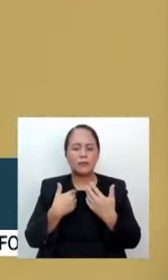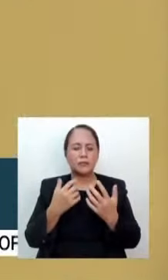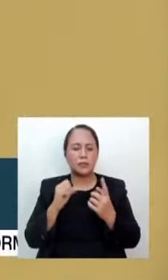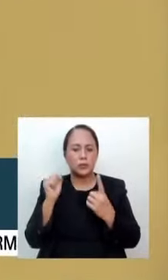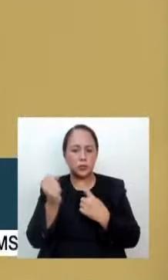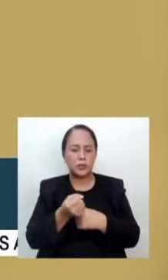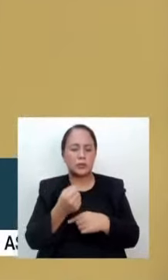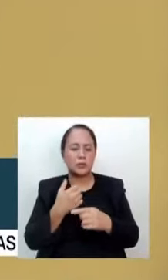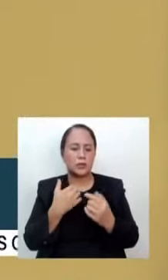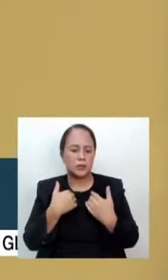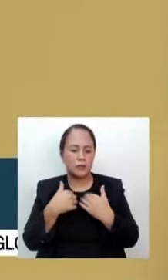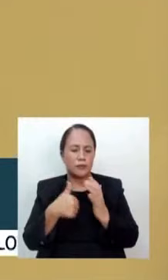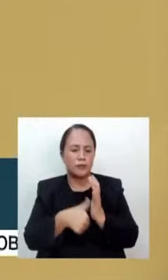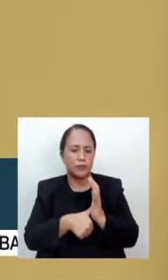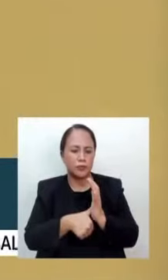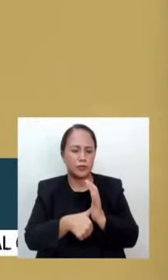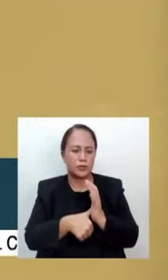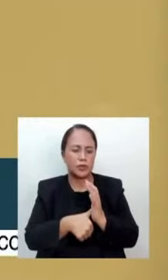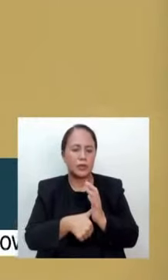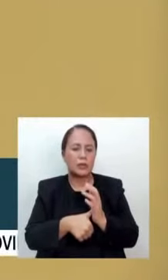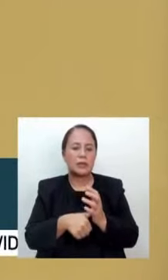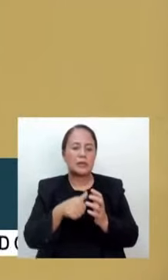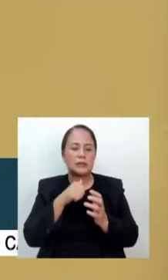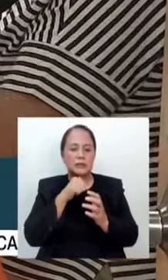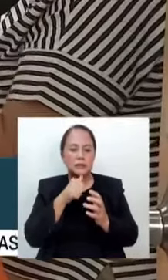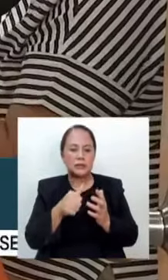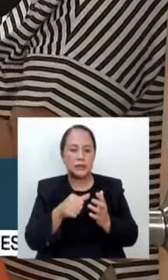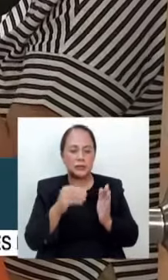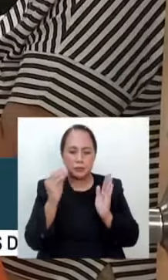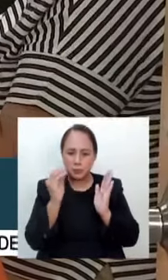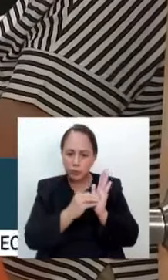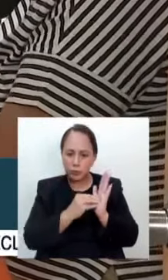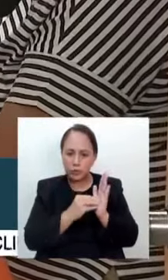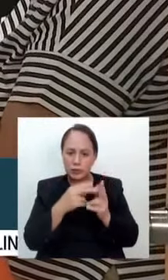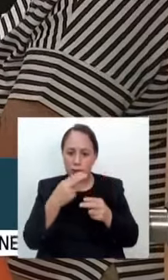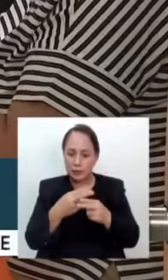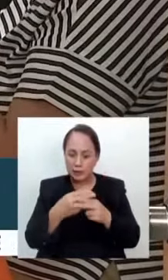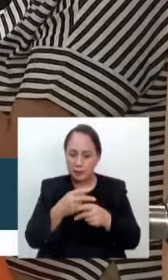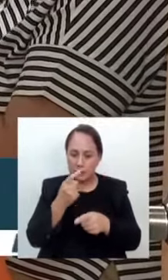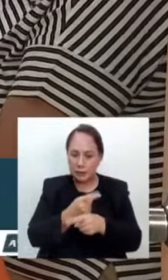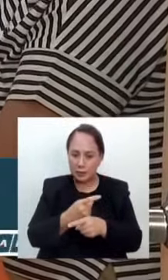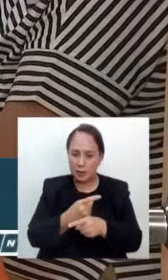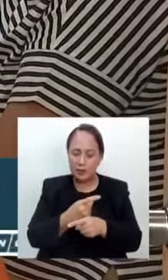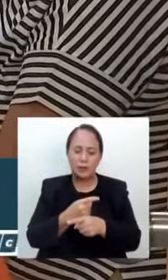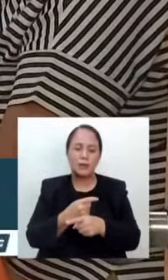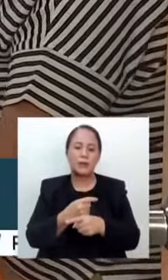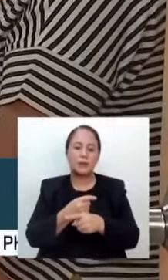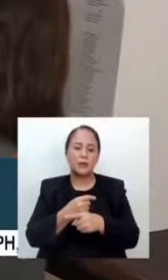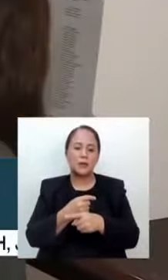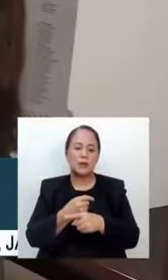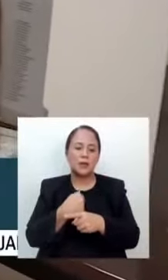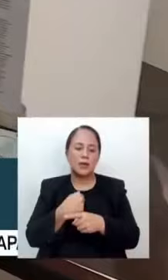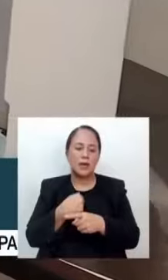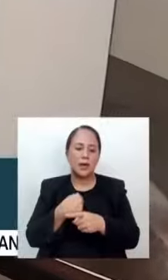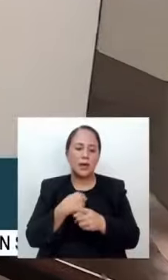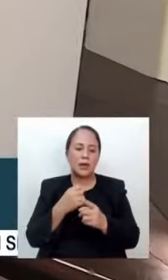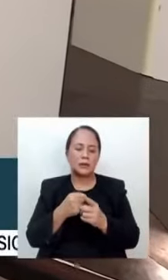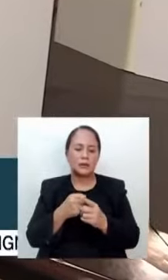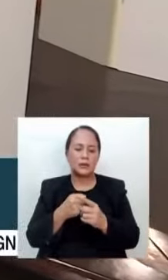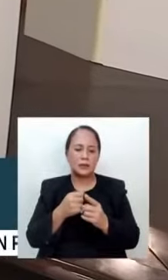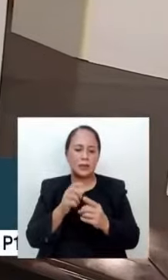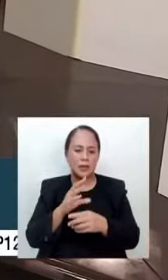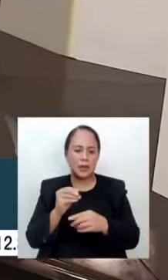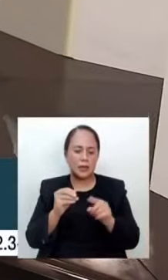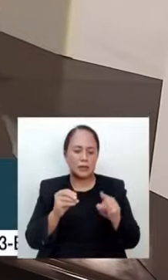the voters were not able to key in their names properly. Mm-hmm. So that there's that. And of course, he